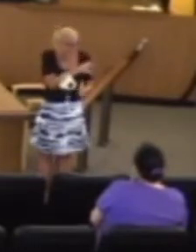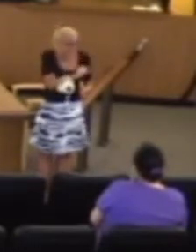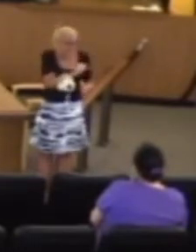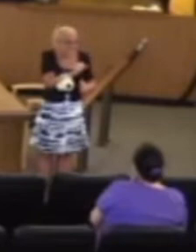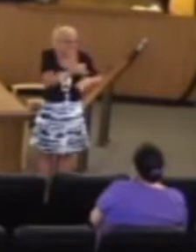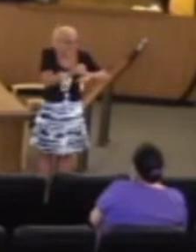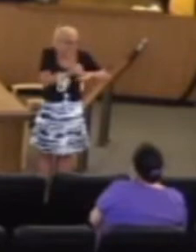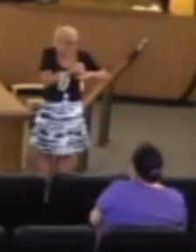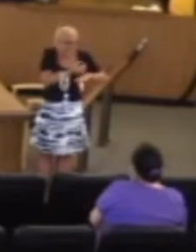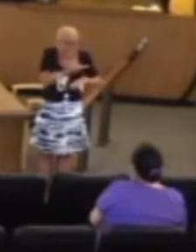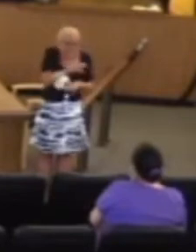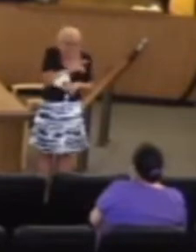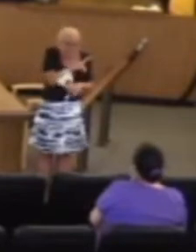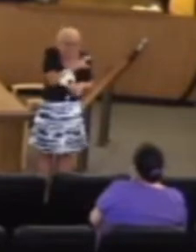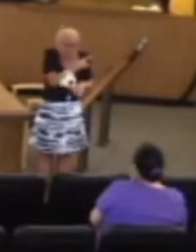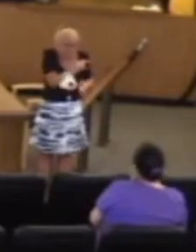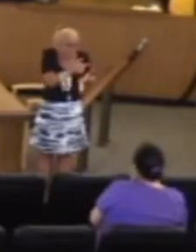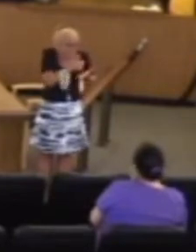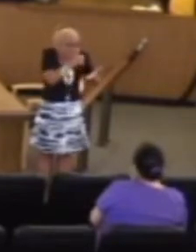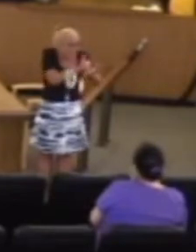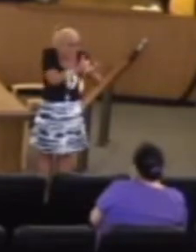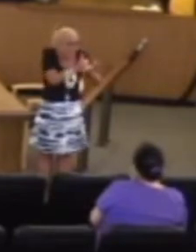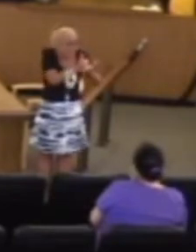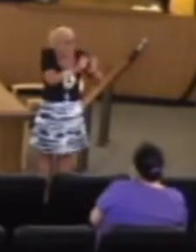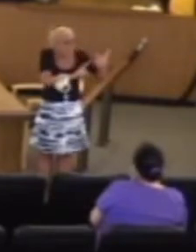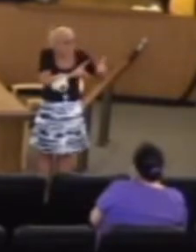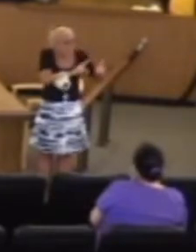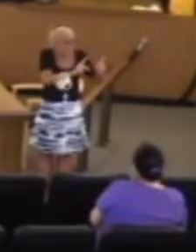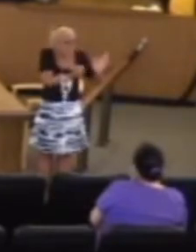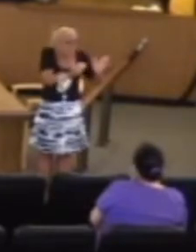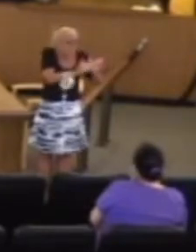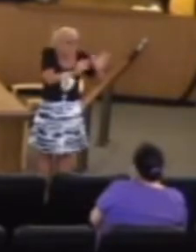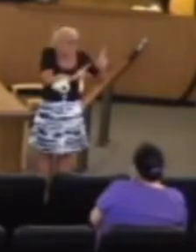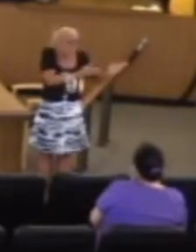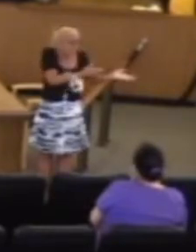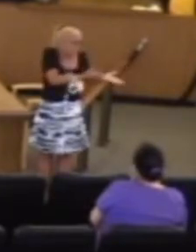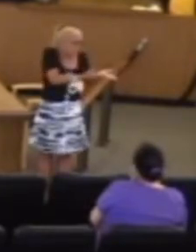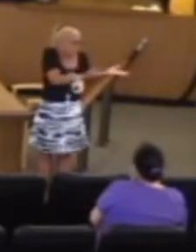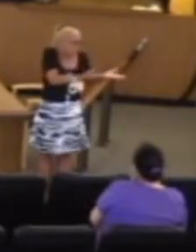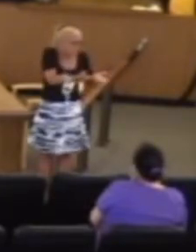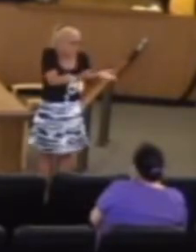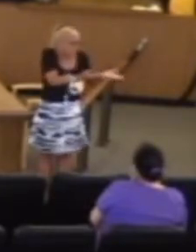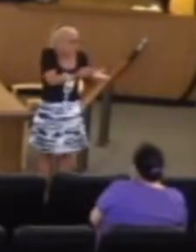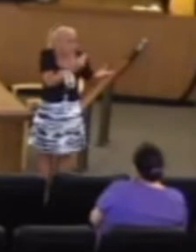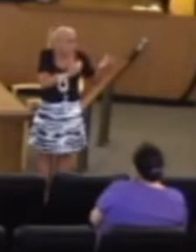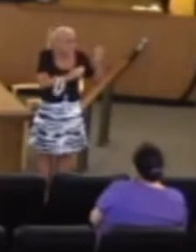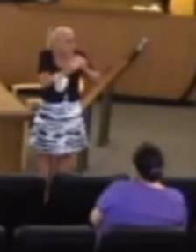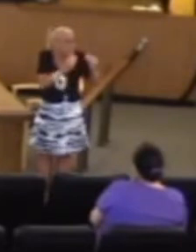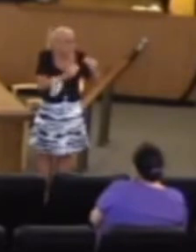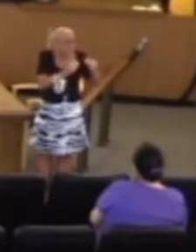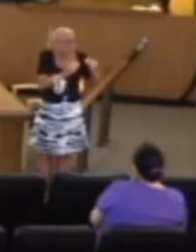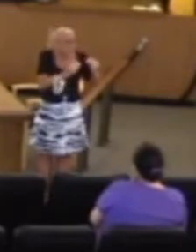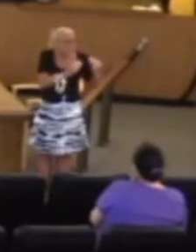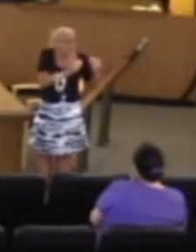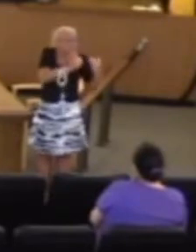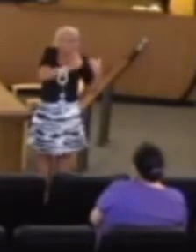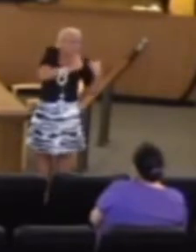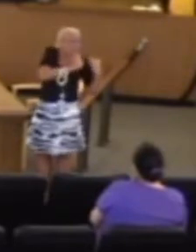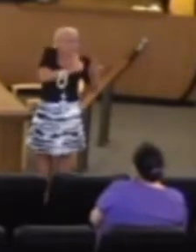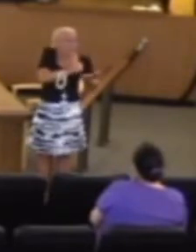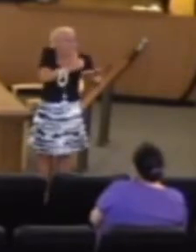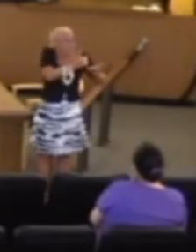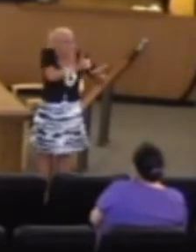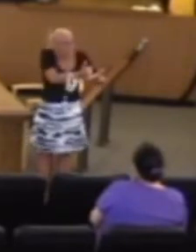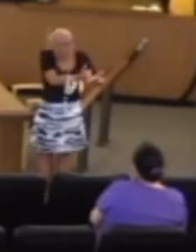of individuals and have home delivery. We've teamed up with all of our hospitals here with this funding to alleviate their burden with PPE. But I really